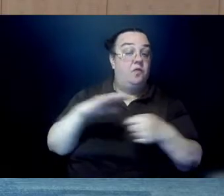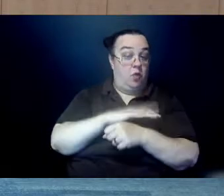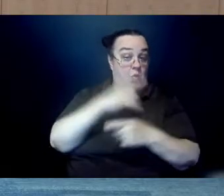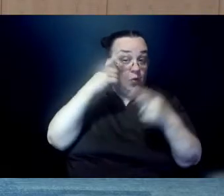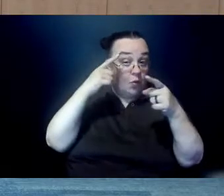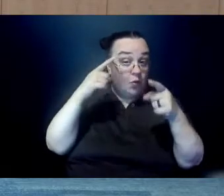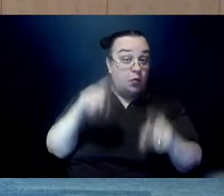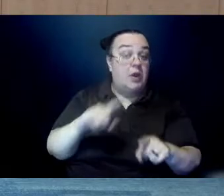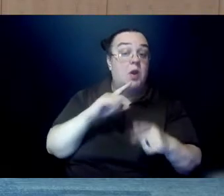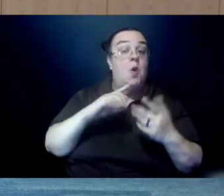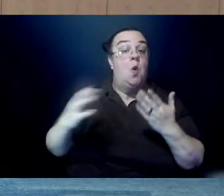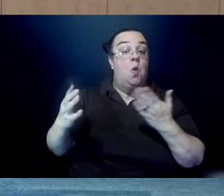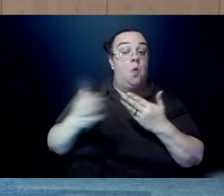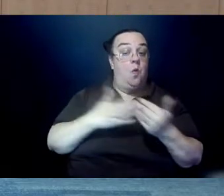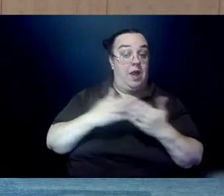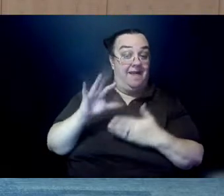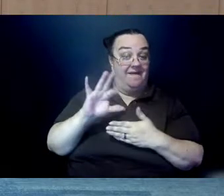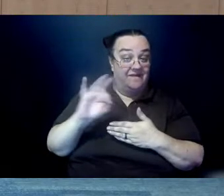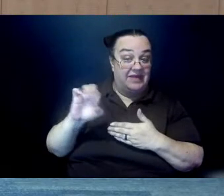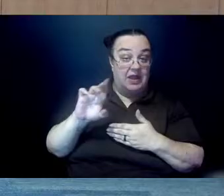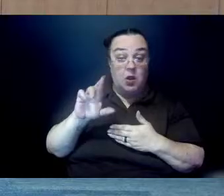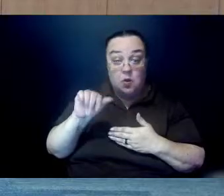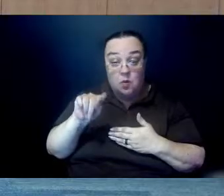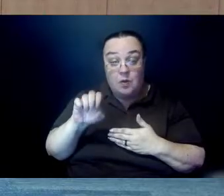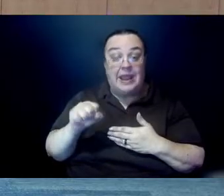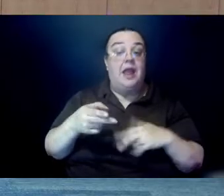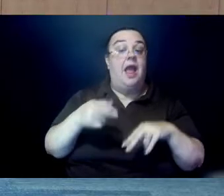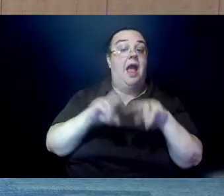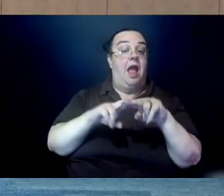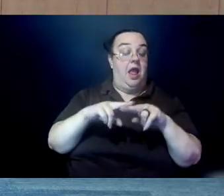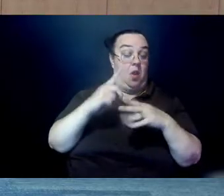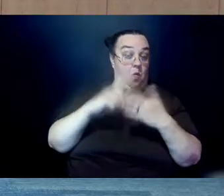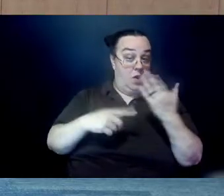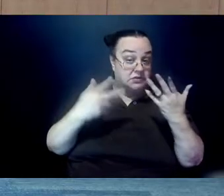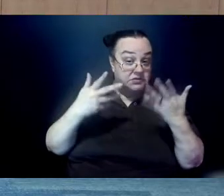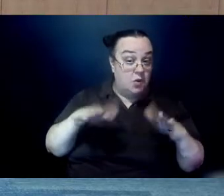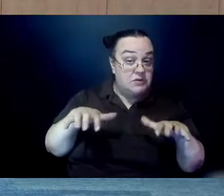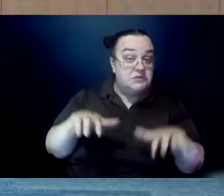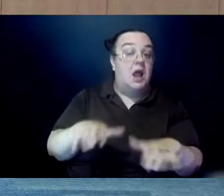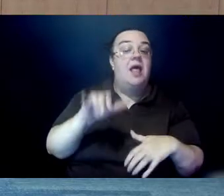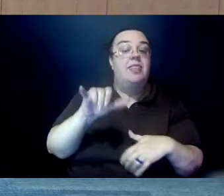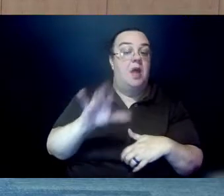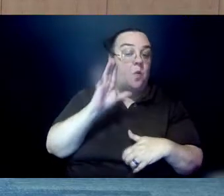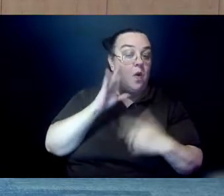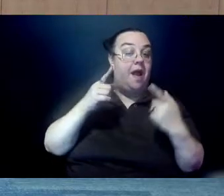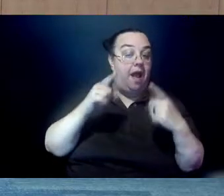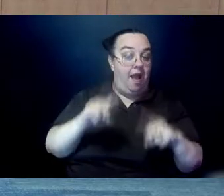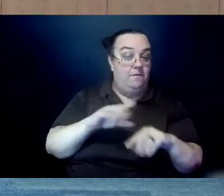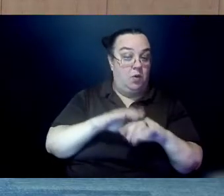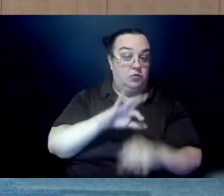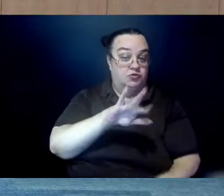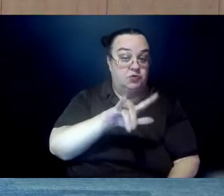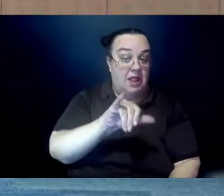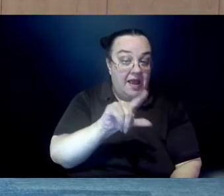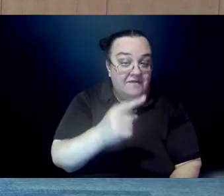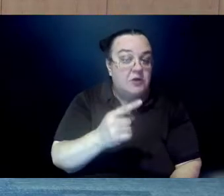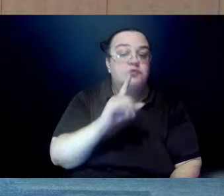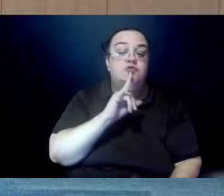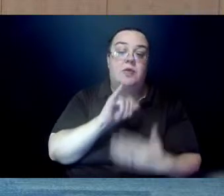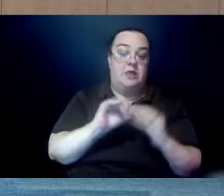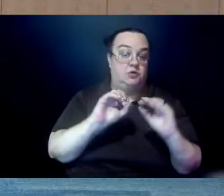whatever fee rates hikes were done, that it will happen on July 1st, so there's no